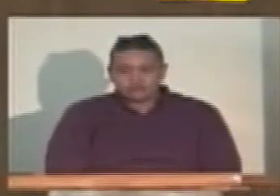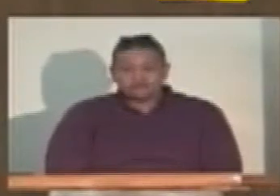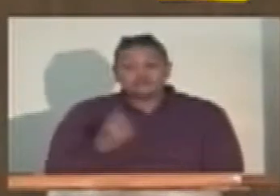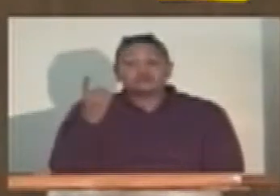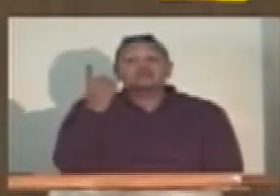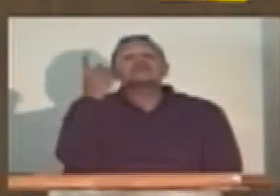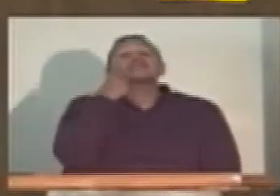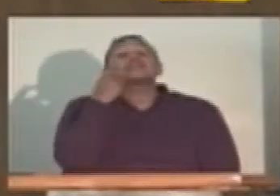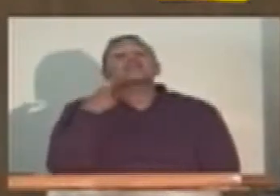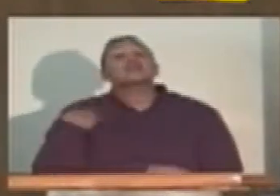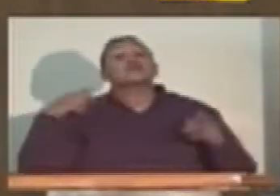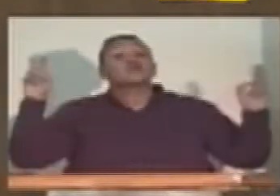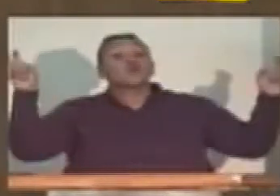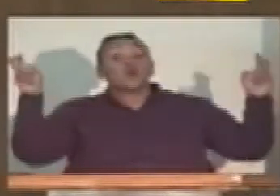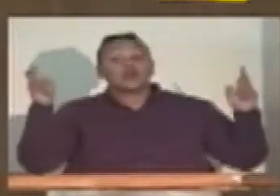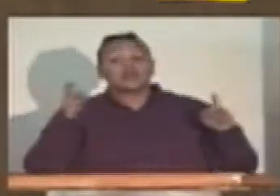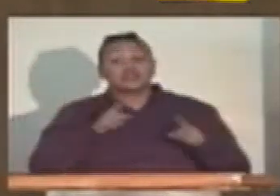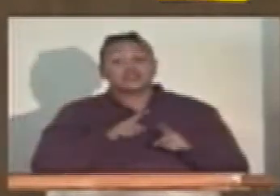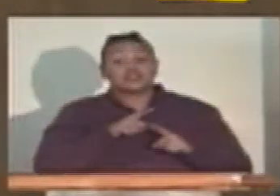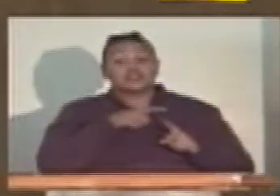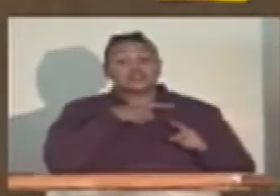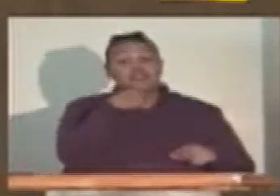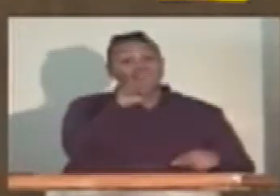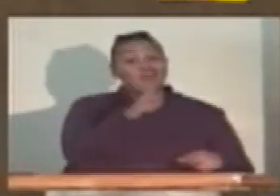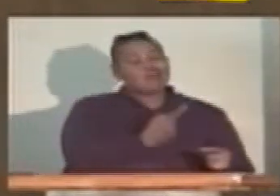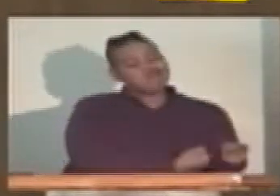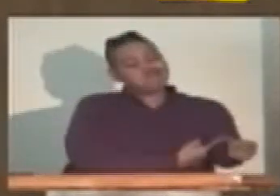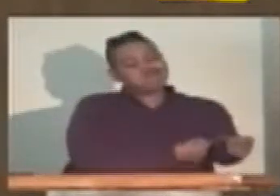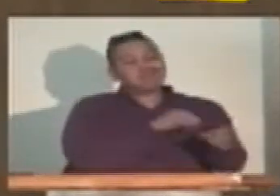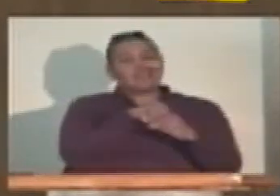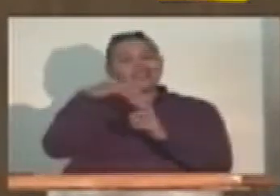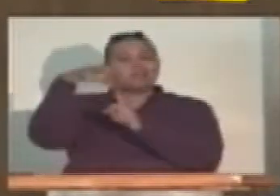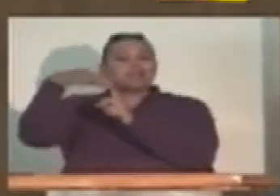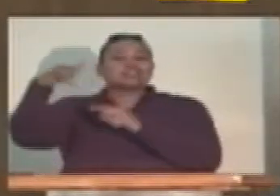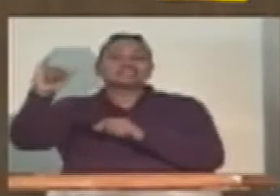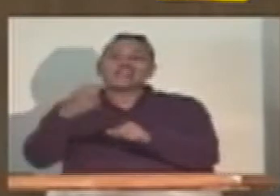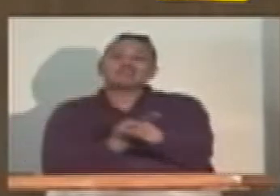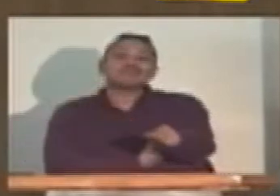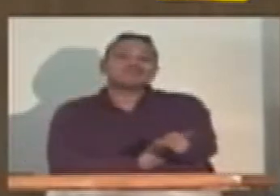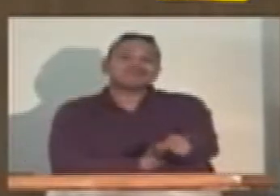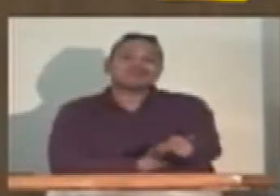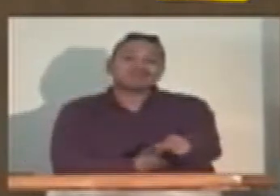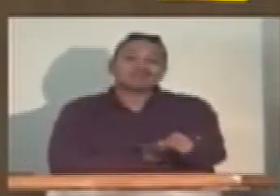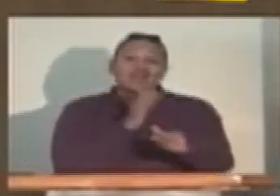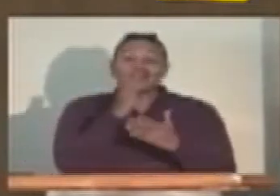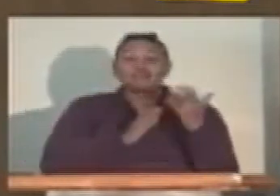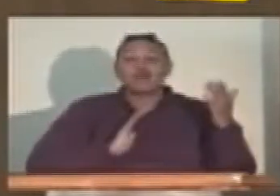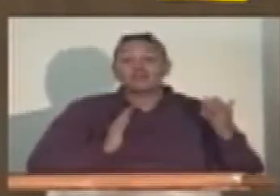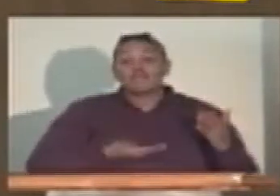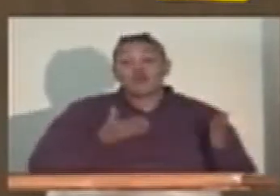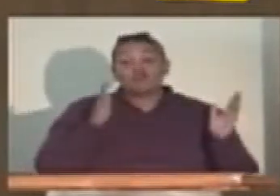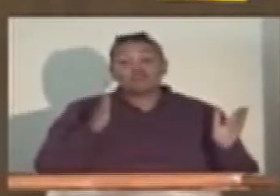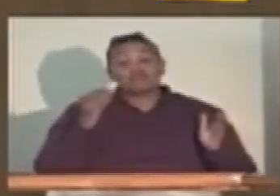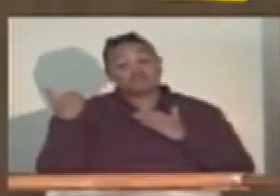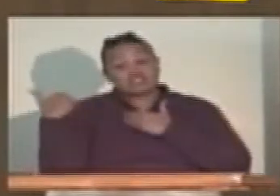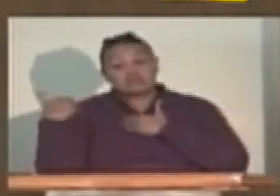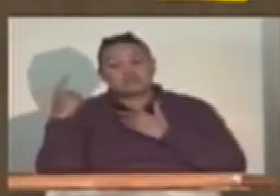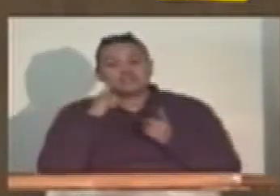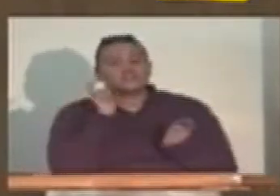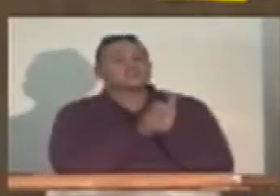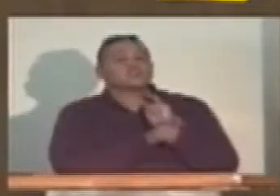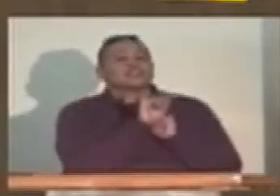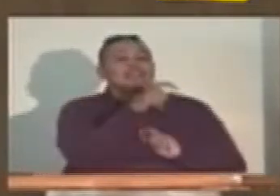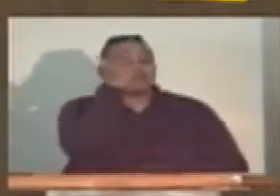I quote, "A butu in a Benz is still a butu," and it must be part of our responsibility to change